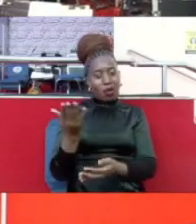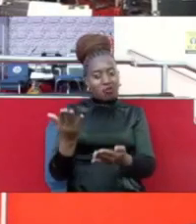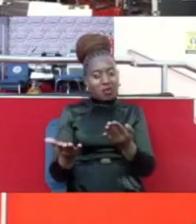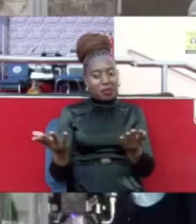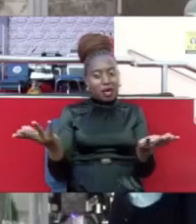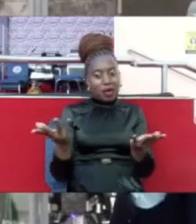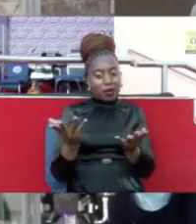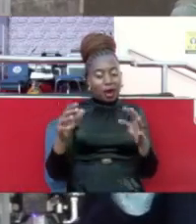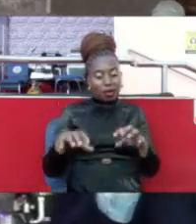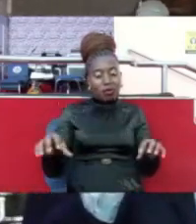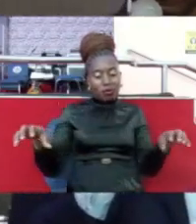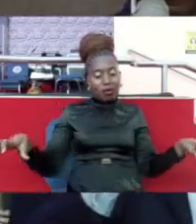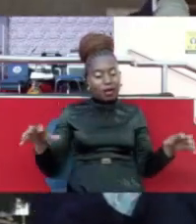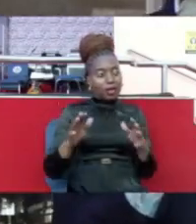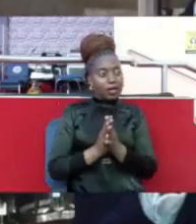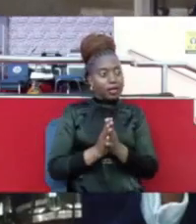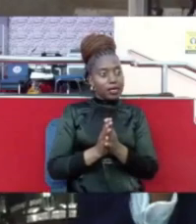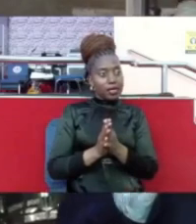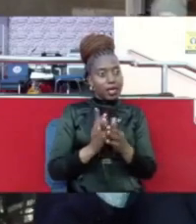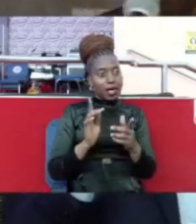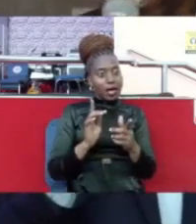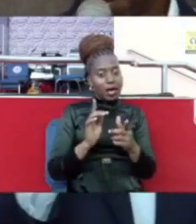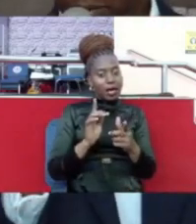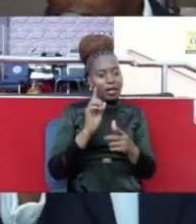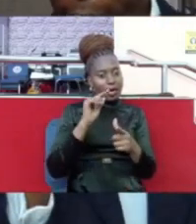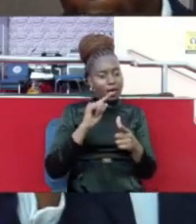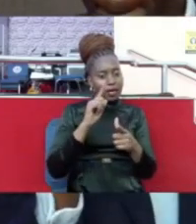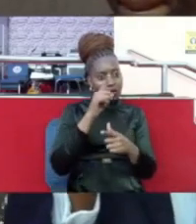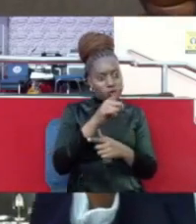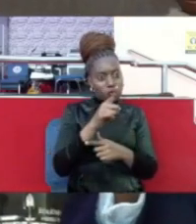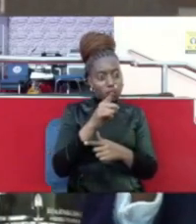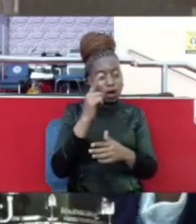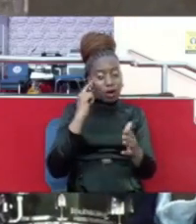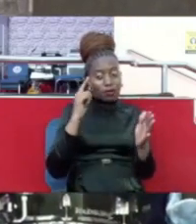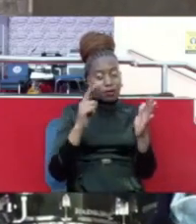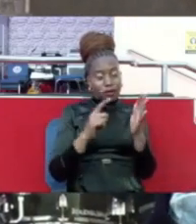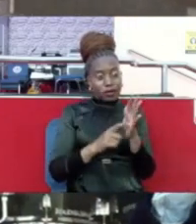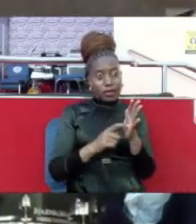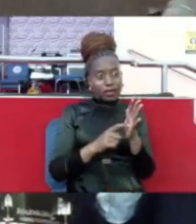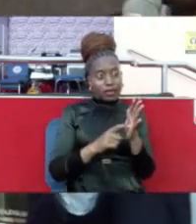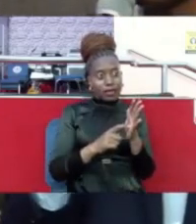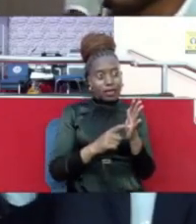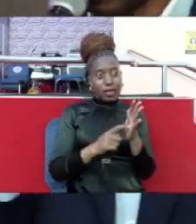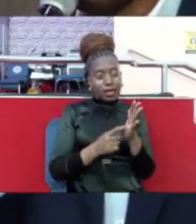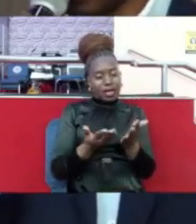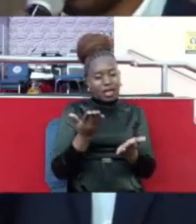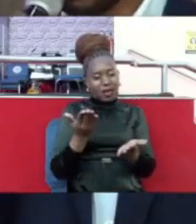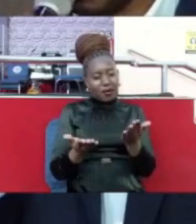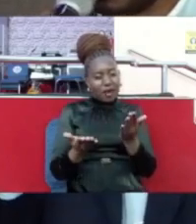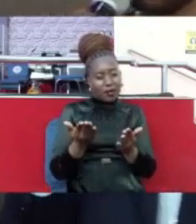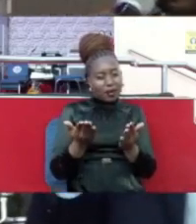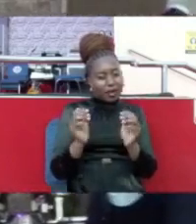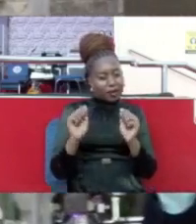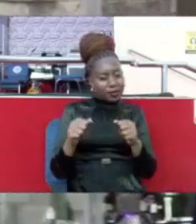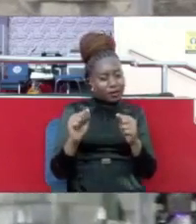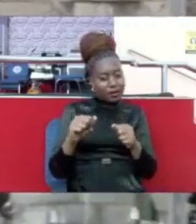that I have noticed that might be a candidate ambaye pengine